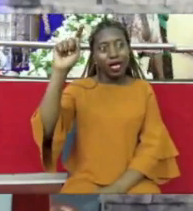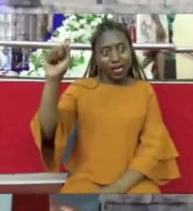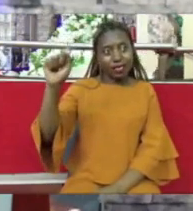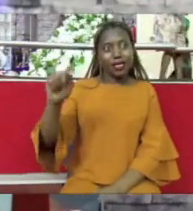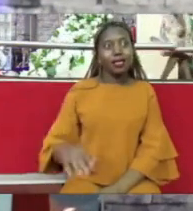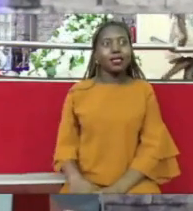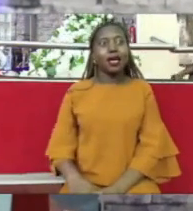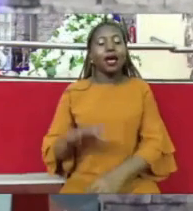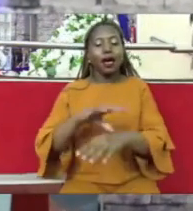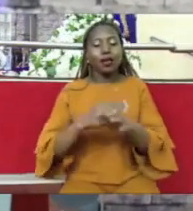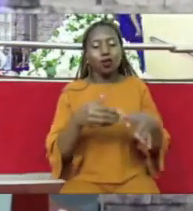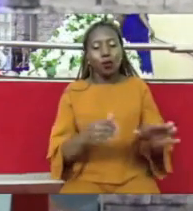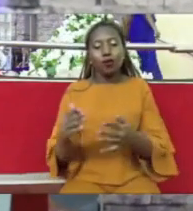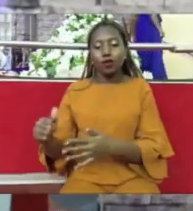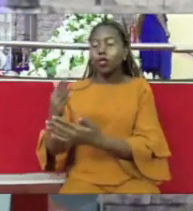to thank God